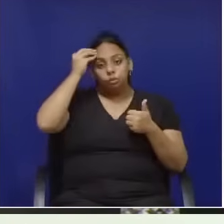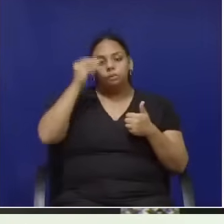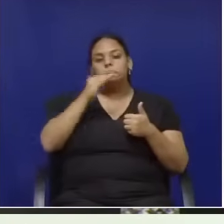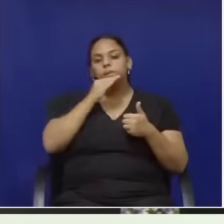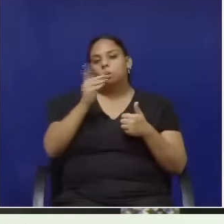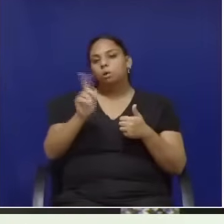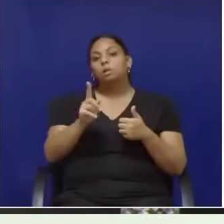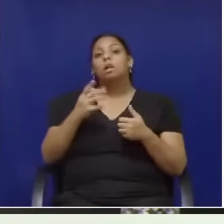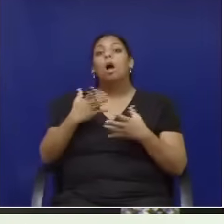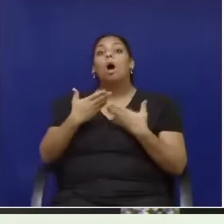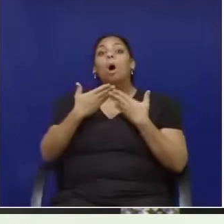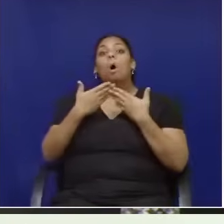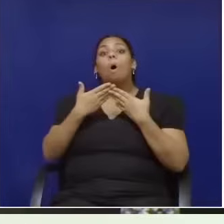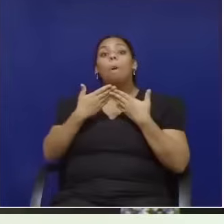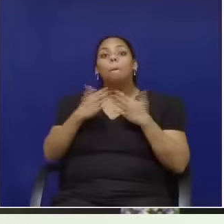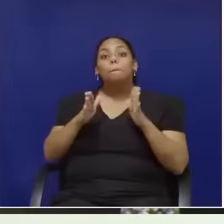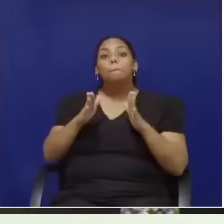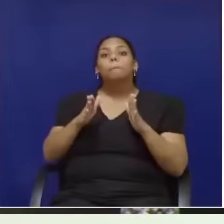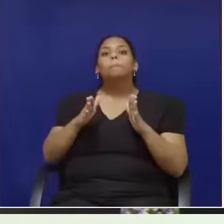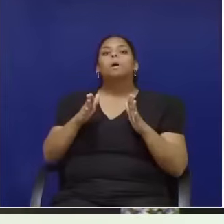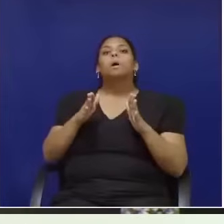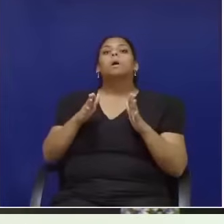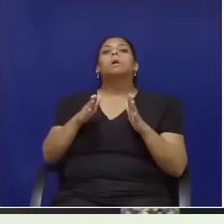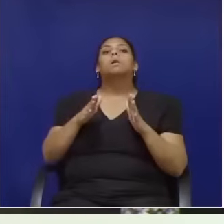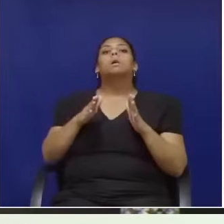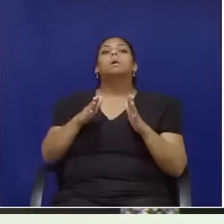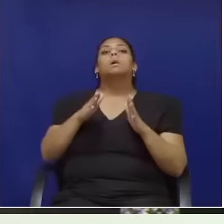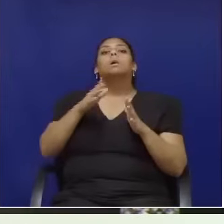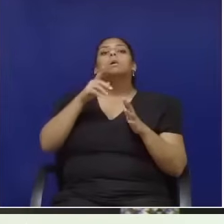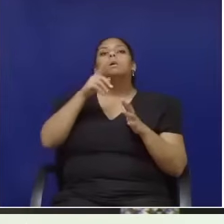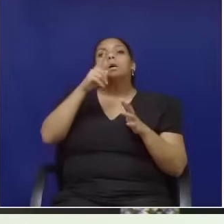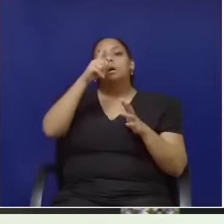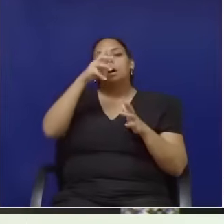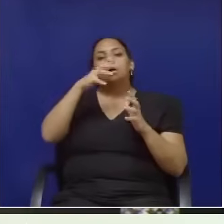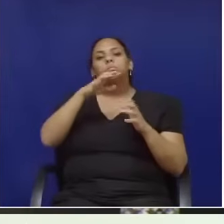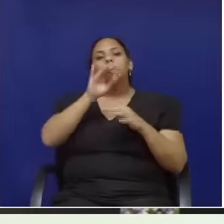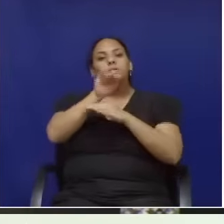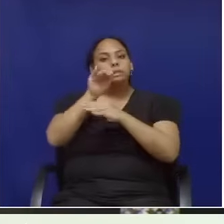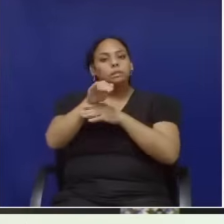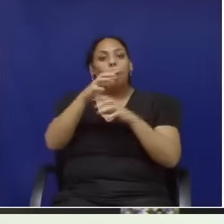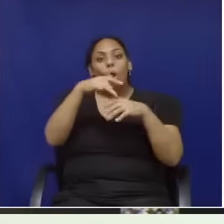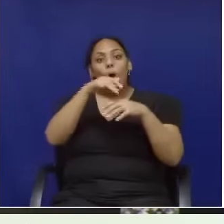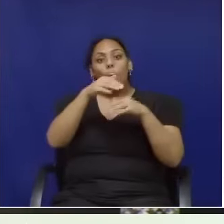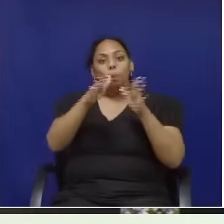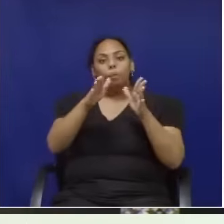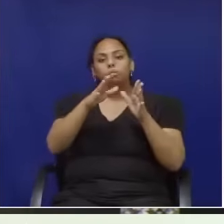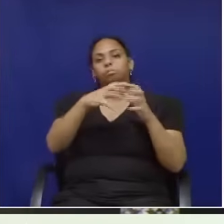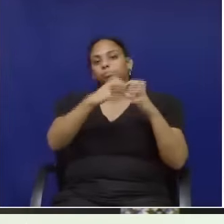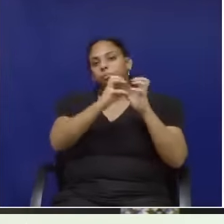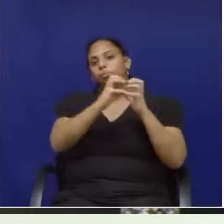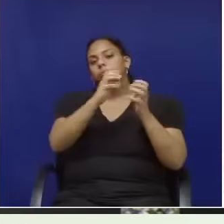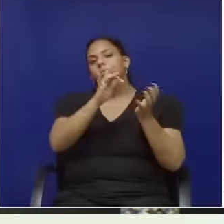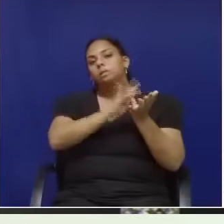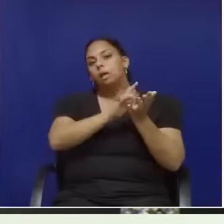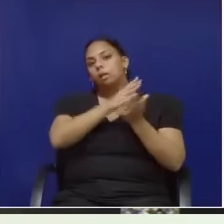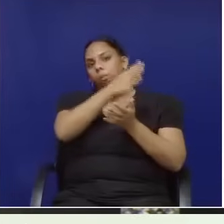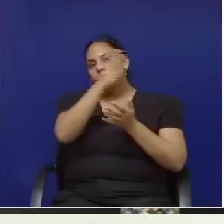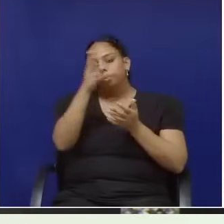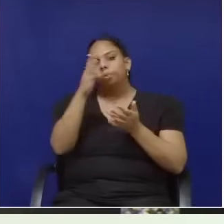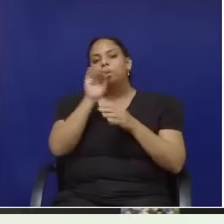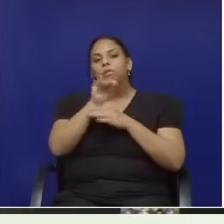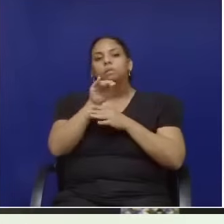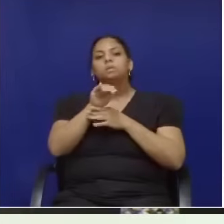does not cost Home Affairs anything additional. What you will find is that this is part of the existing